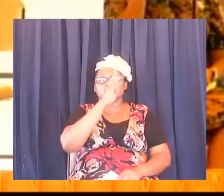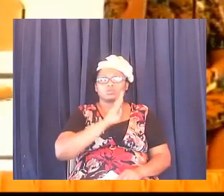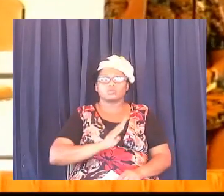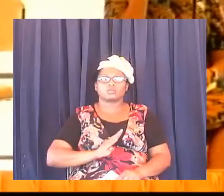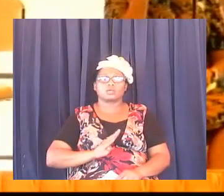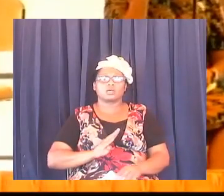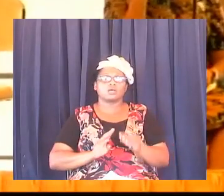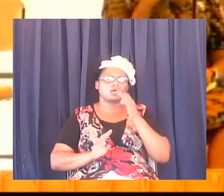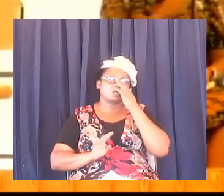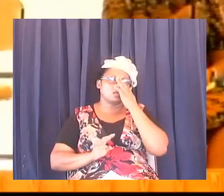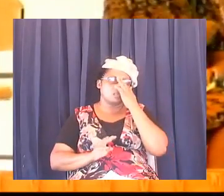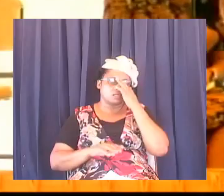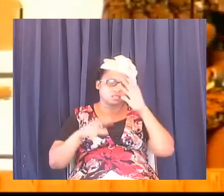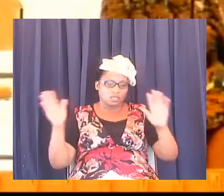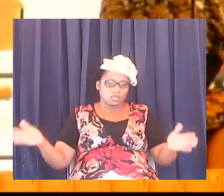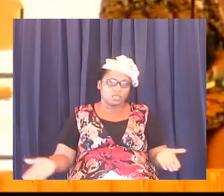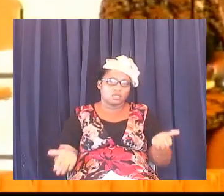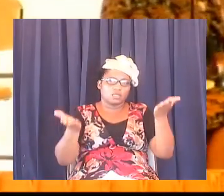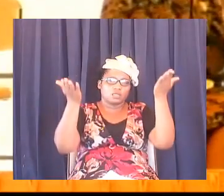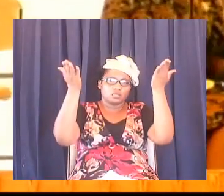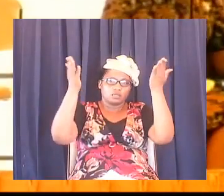our hands this morning.